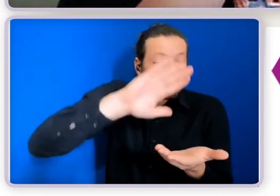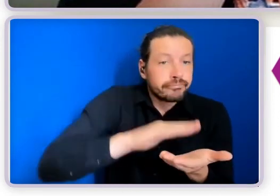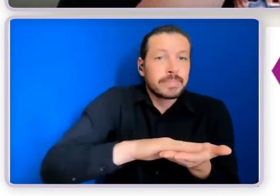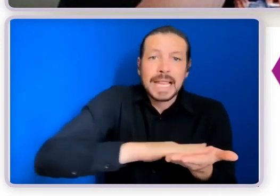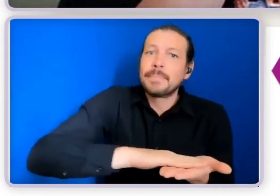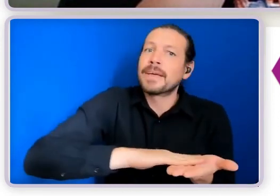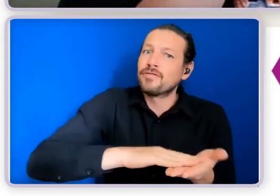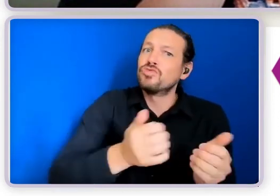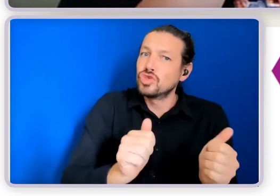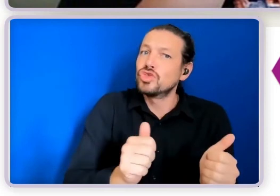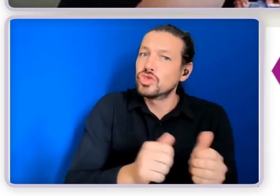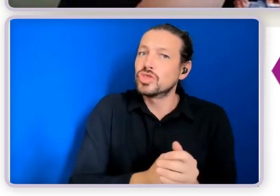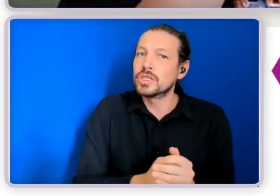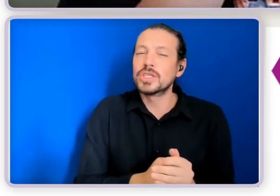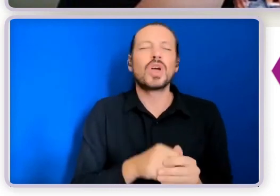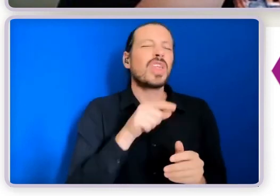good outcomes look like.